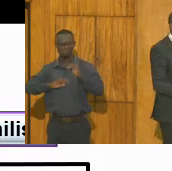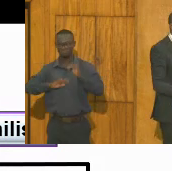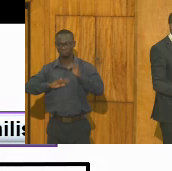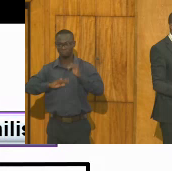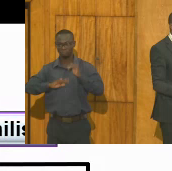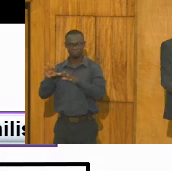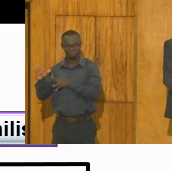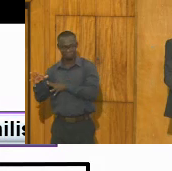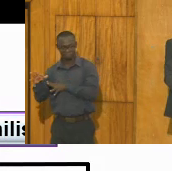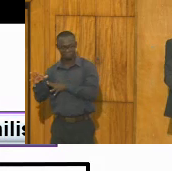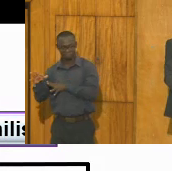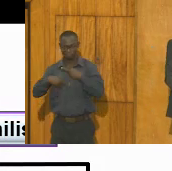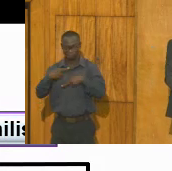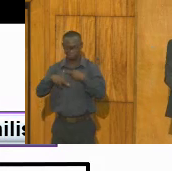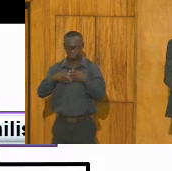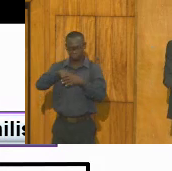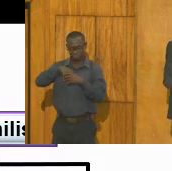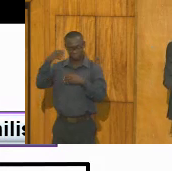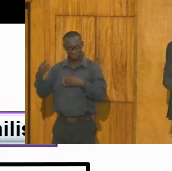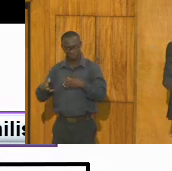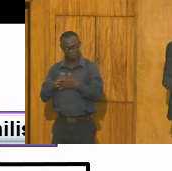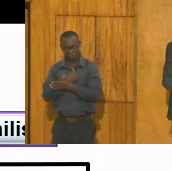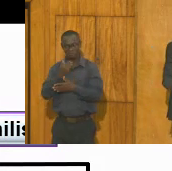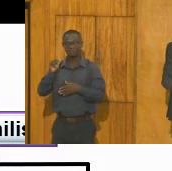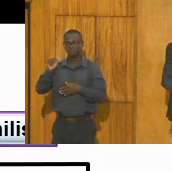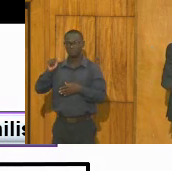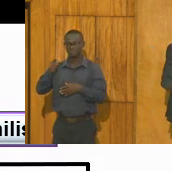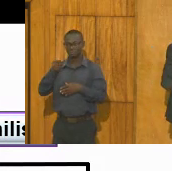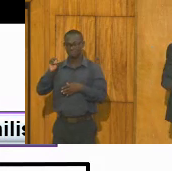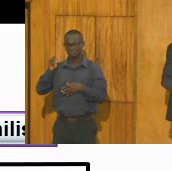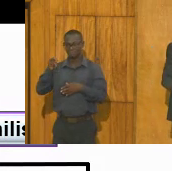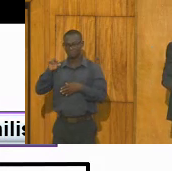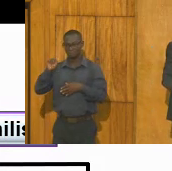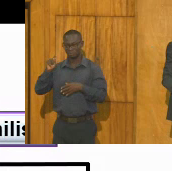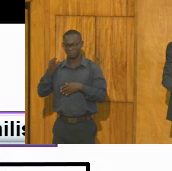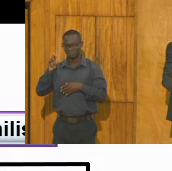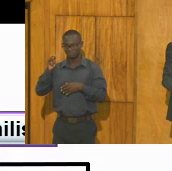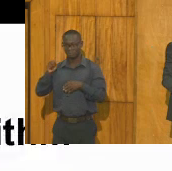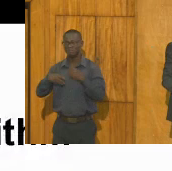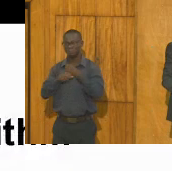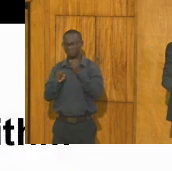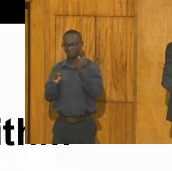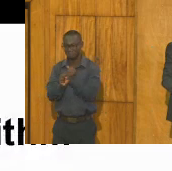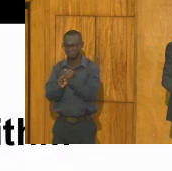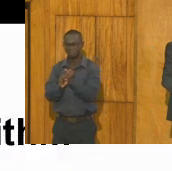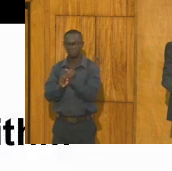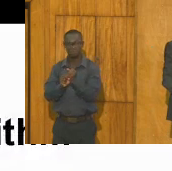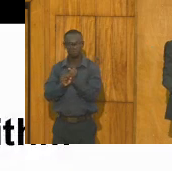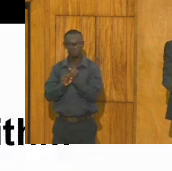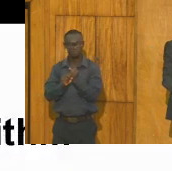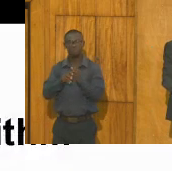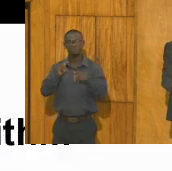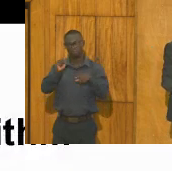the time you roll out the new algorithm, we had to build the capacity of the healthcare workers by